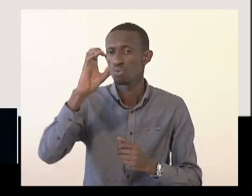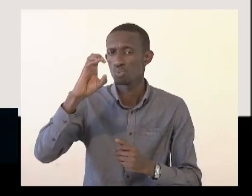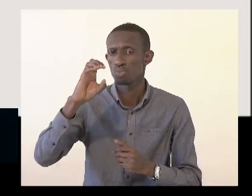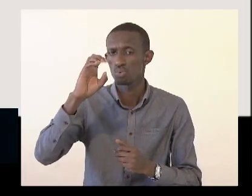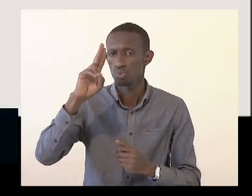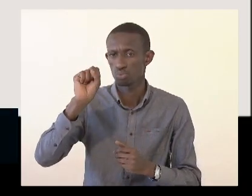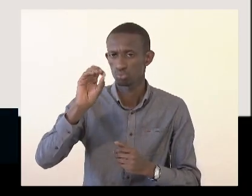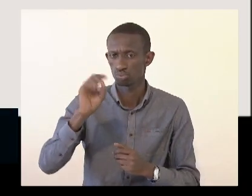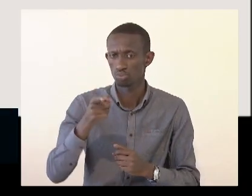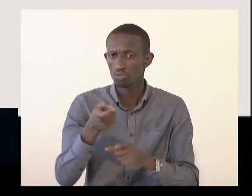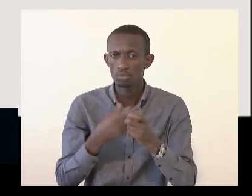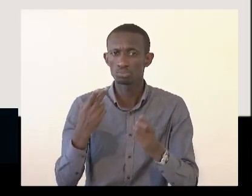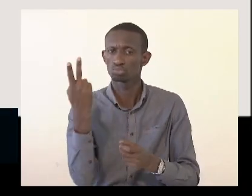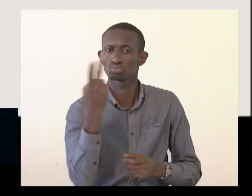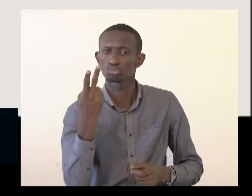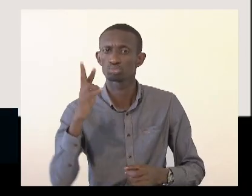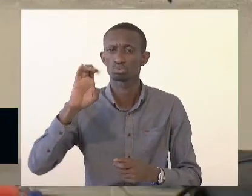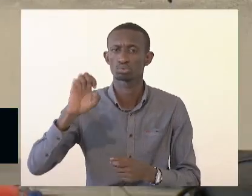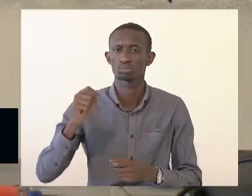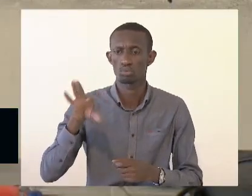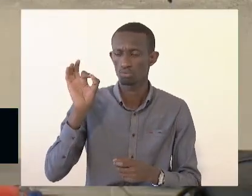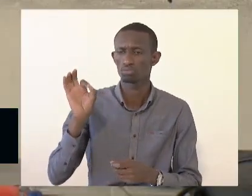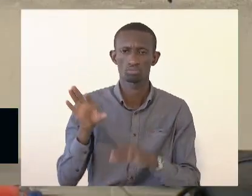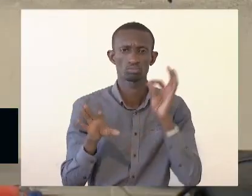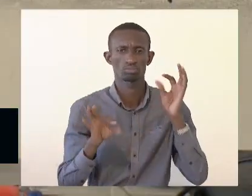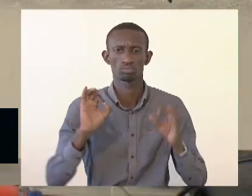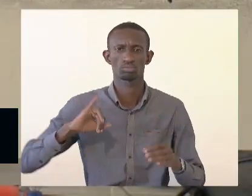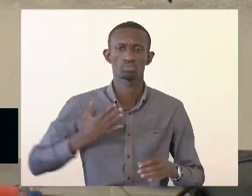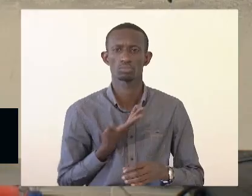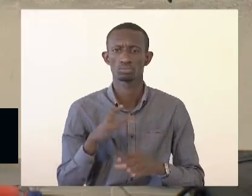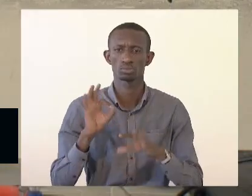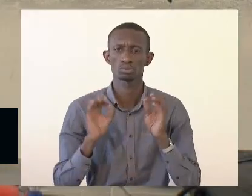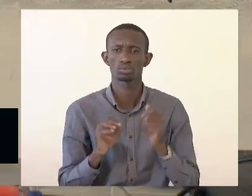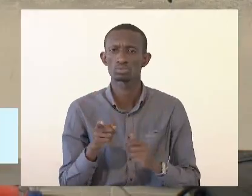our choice. So we need a substance to give us